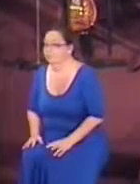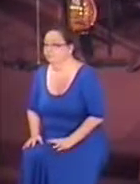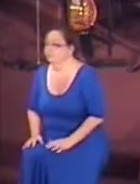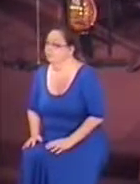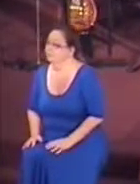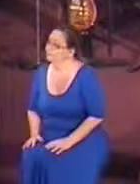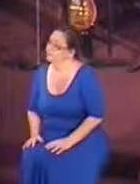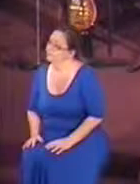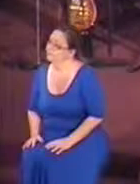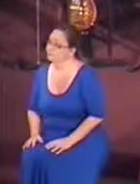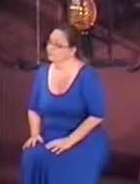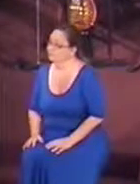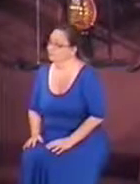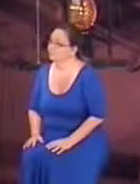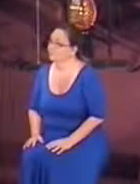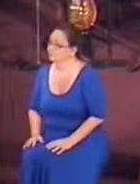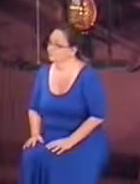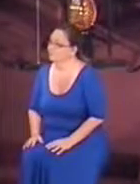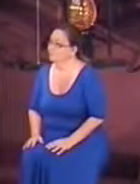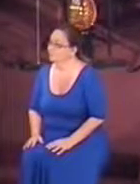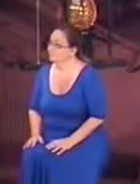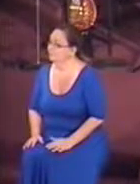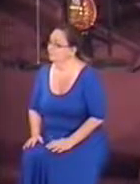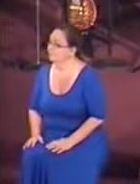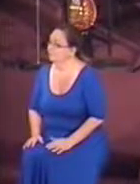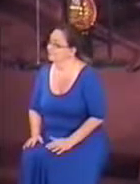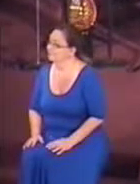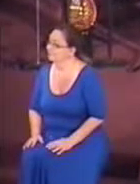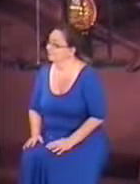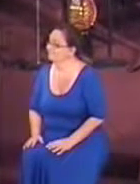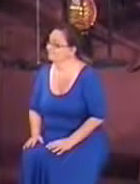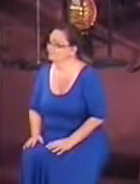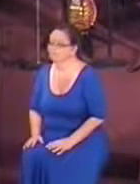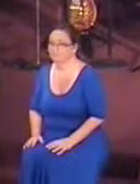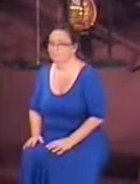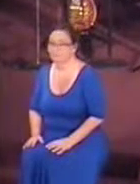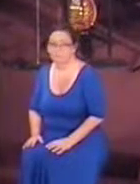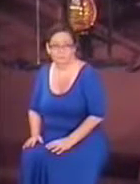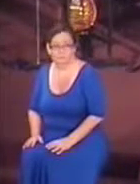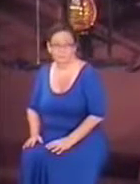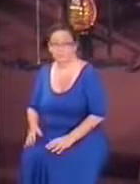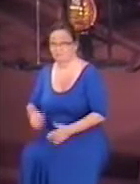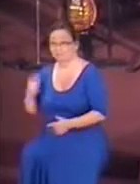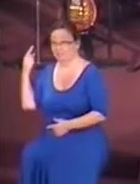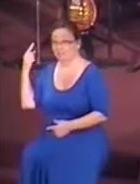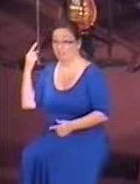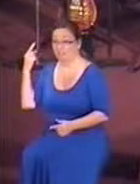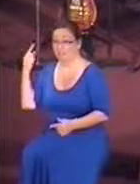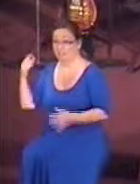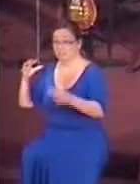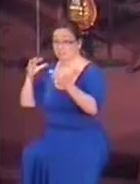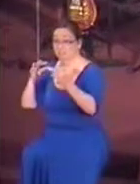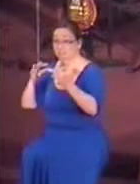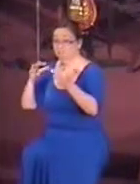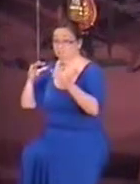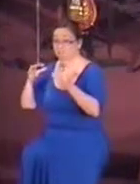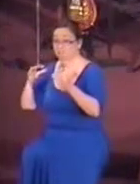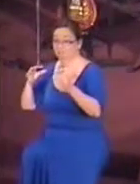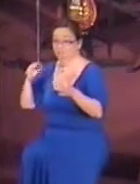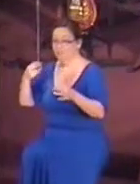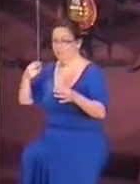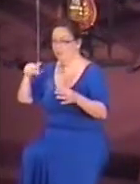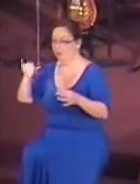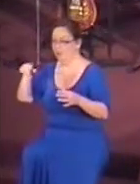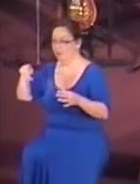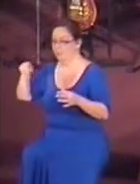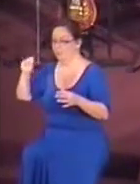mountain, 'Be taken up and cast into the sea,' and it will happen." And this hyperbole literature is what we would